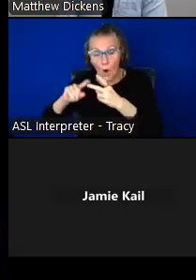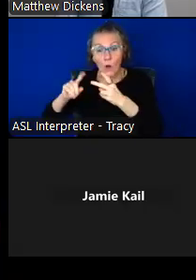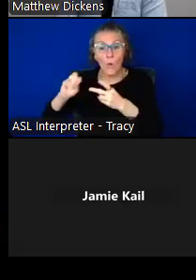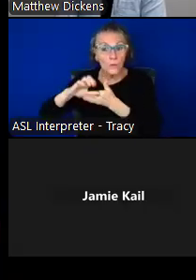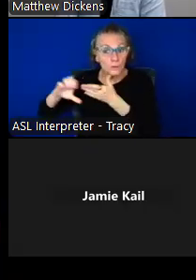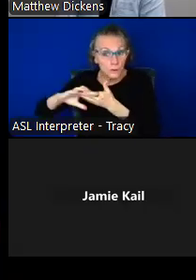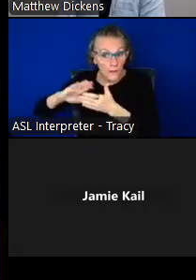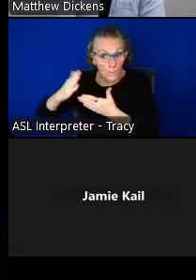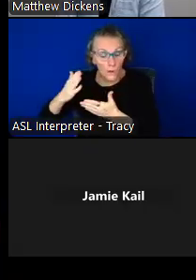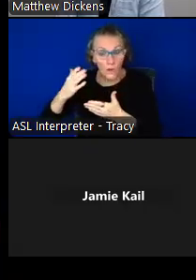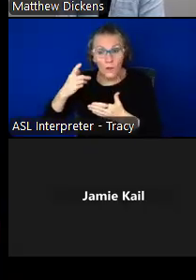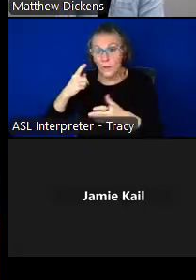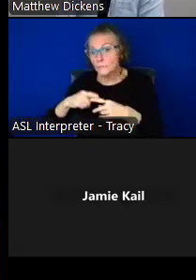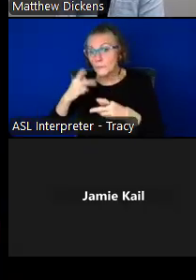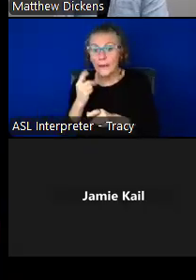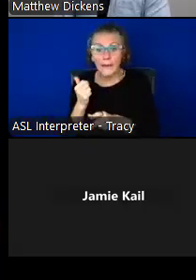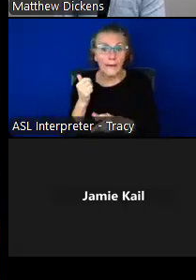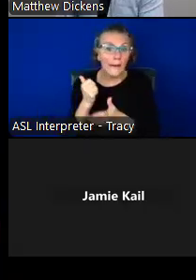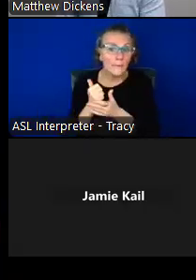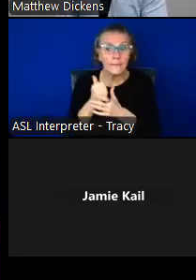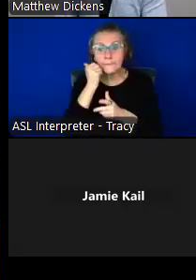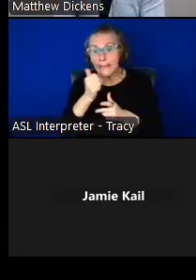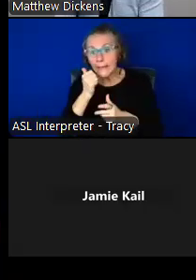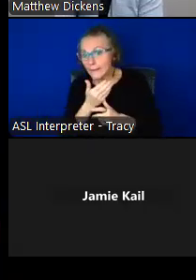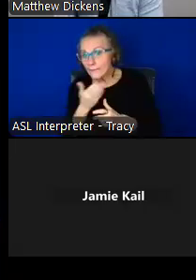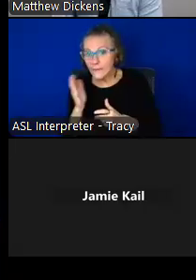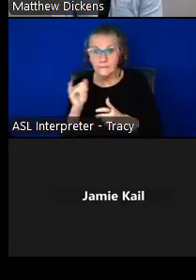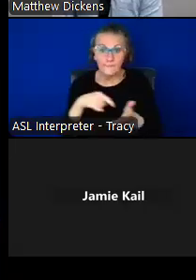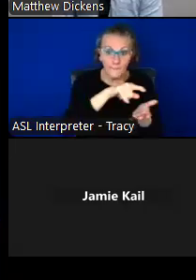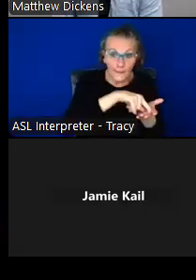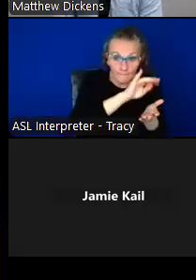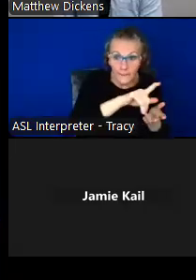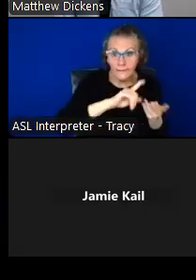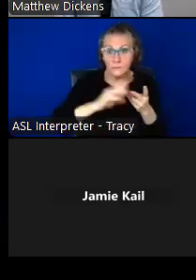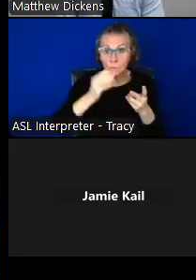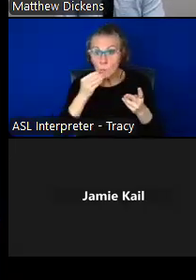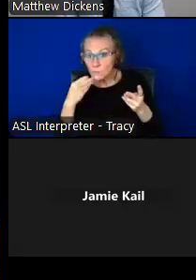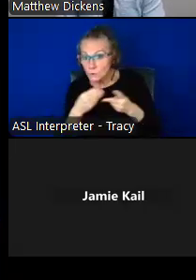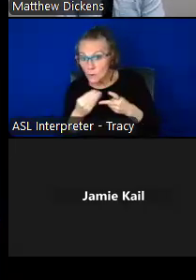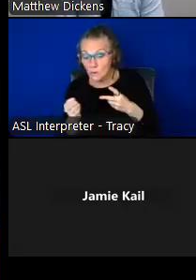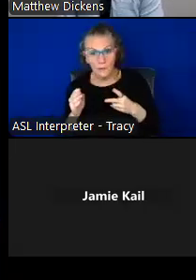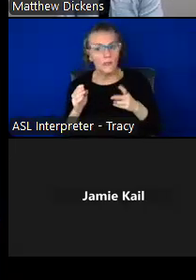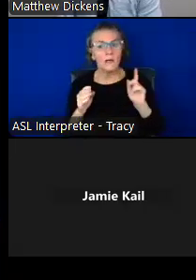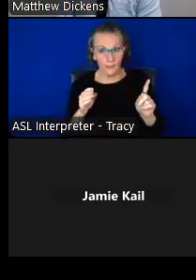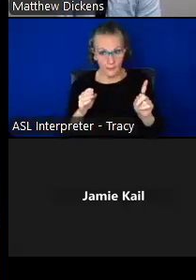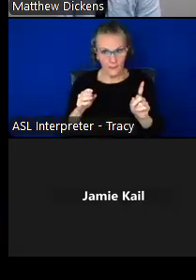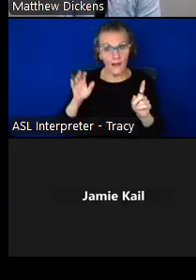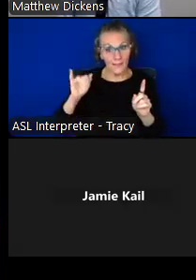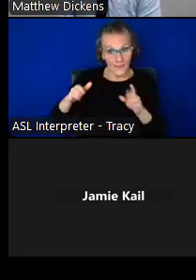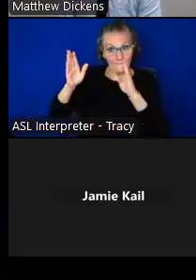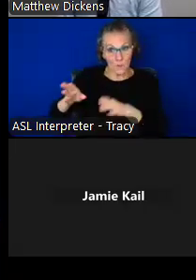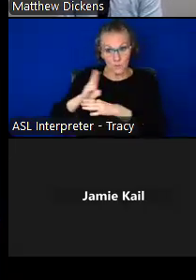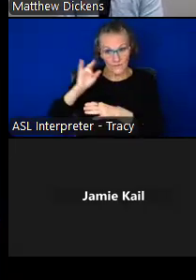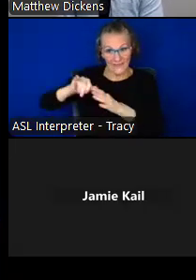daily tasks such as grocery shopping or assisting them with bill pay. And that person uses their access to the account